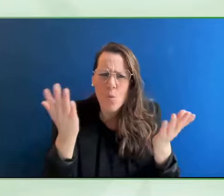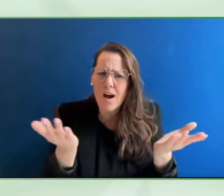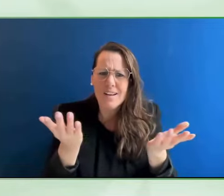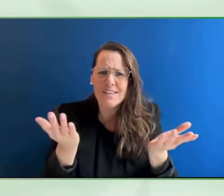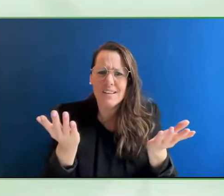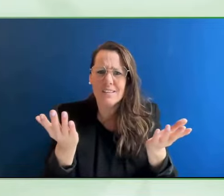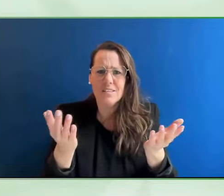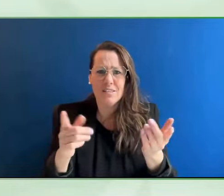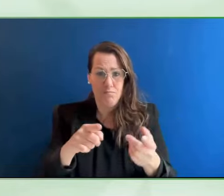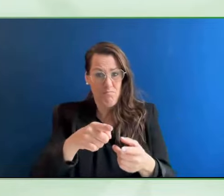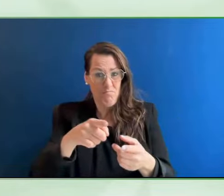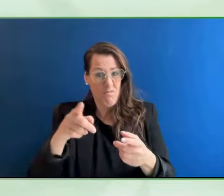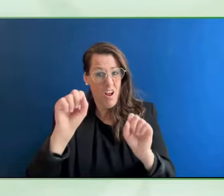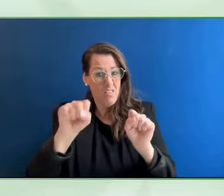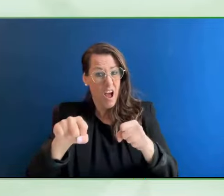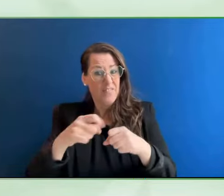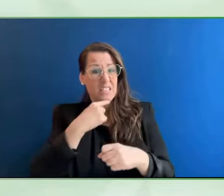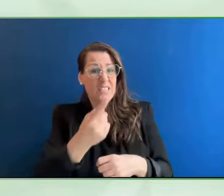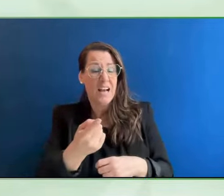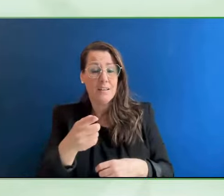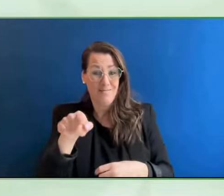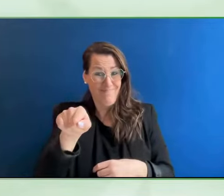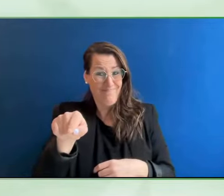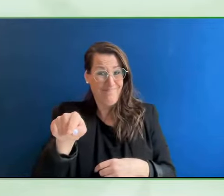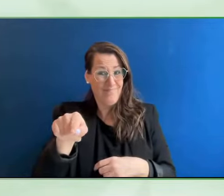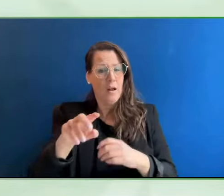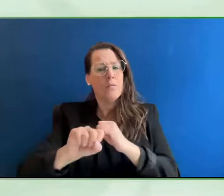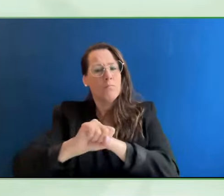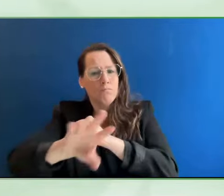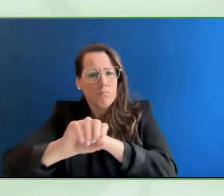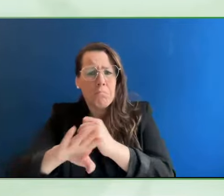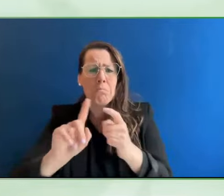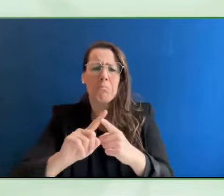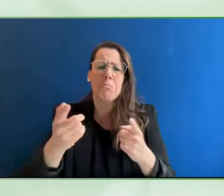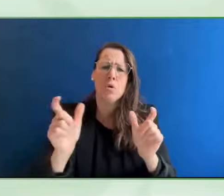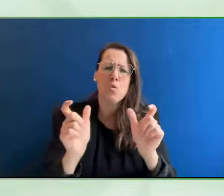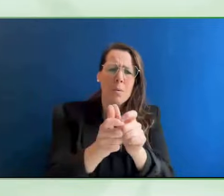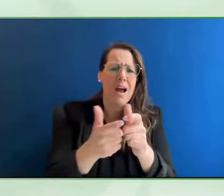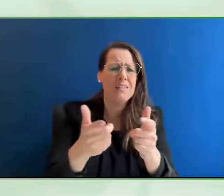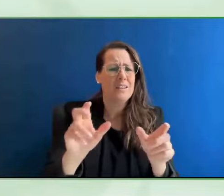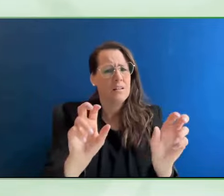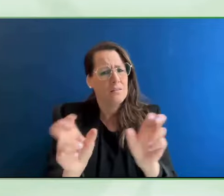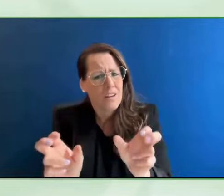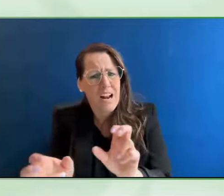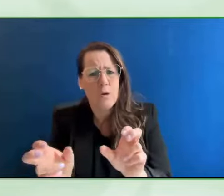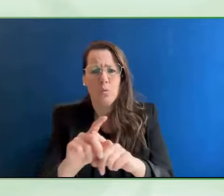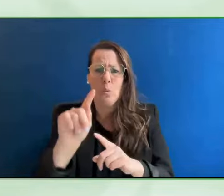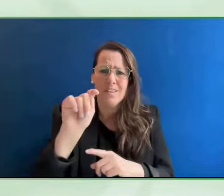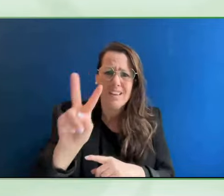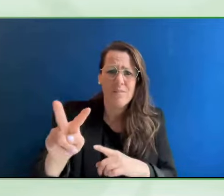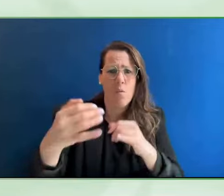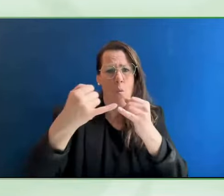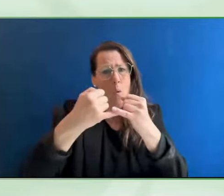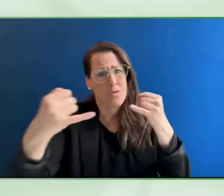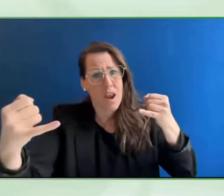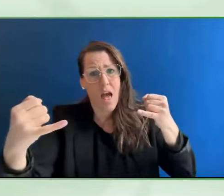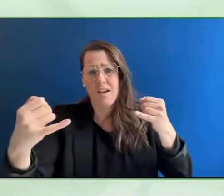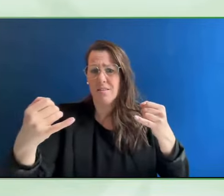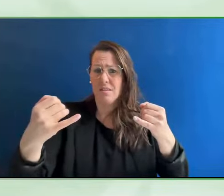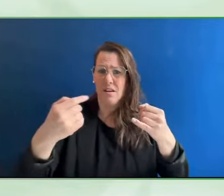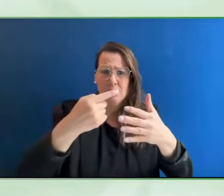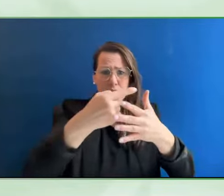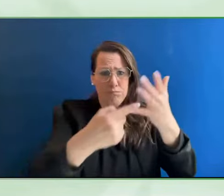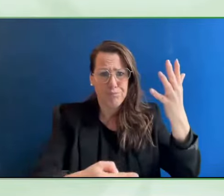we feel a strong urgent to help and to raise